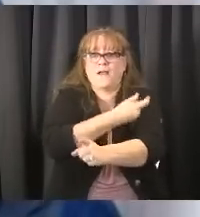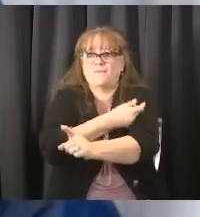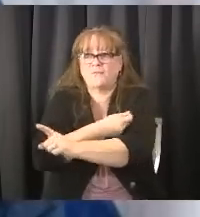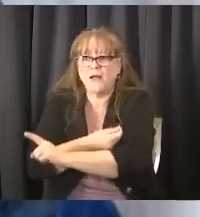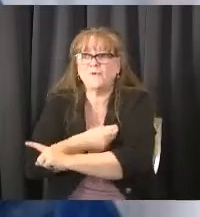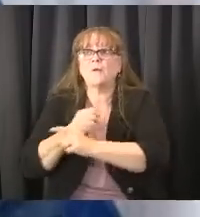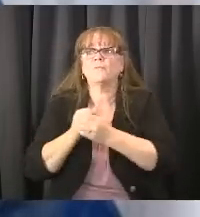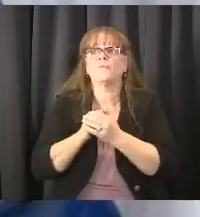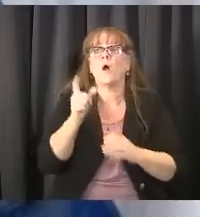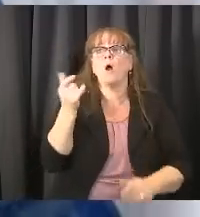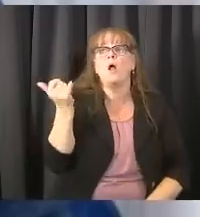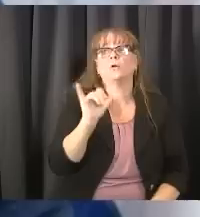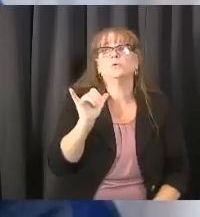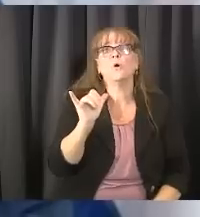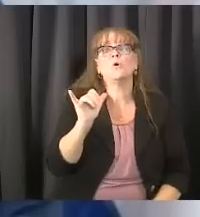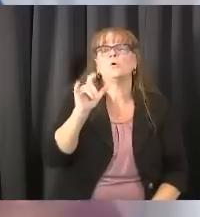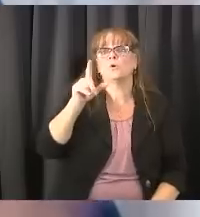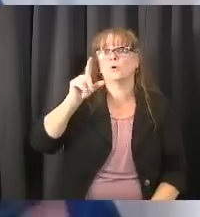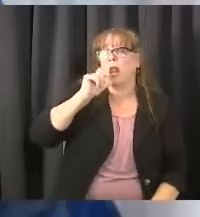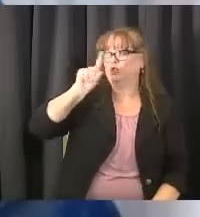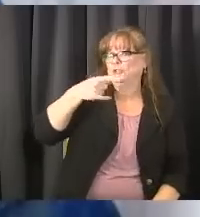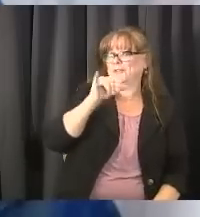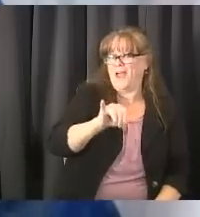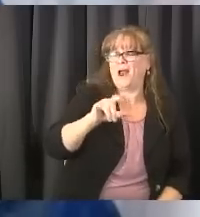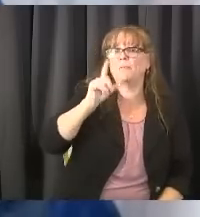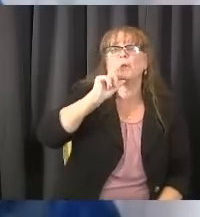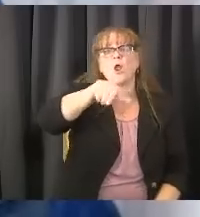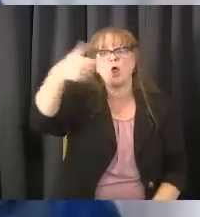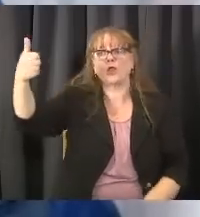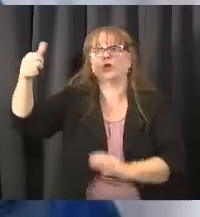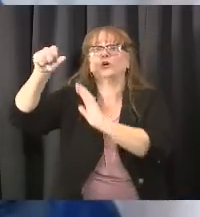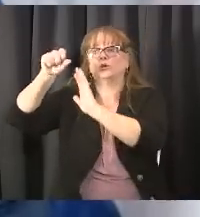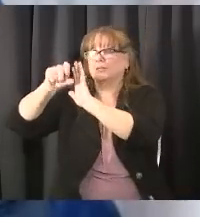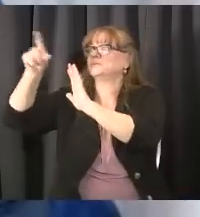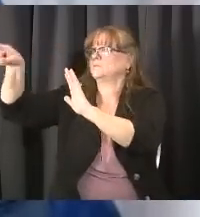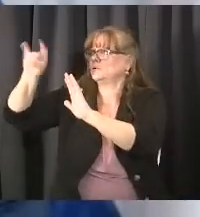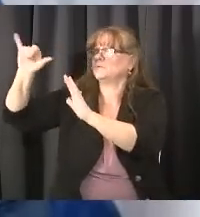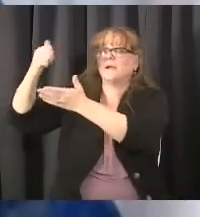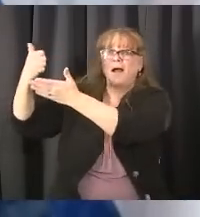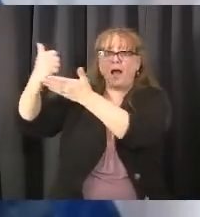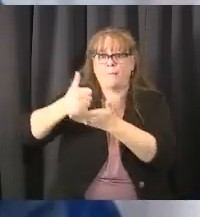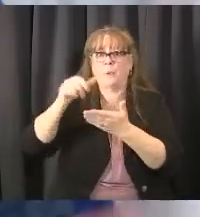scheduling systems. But right now, we're expecting for the next few weeks that will be at about 10%.